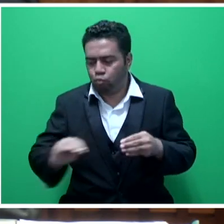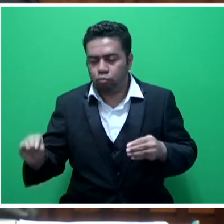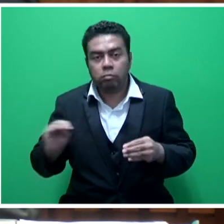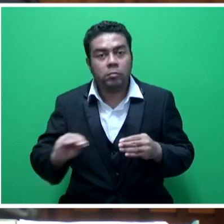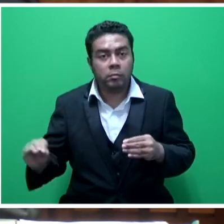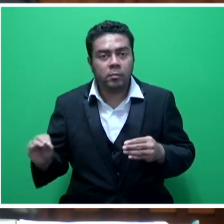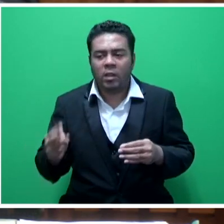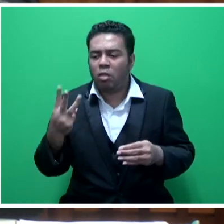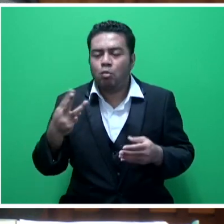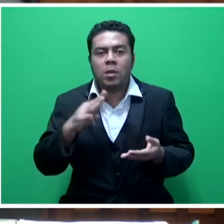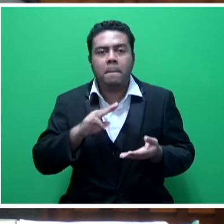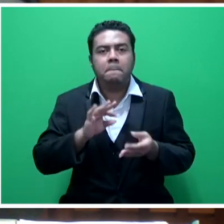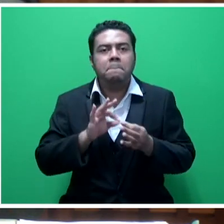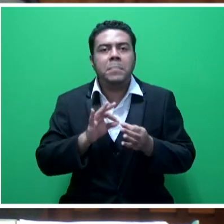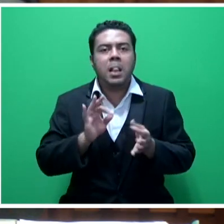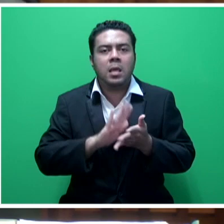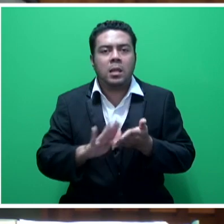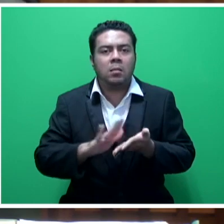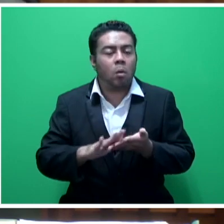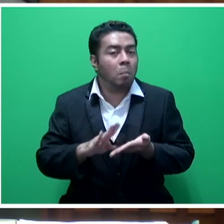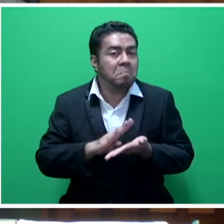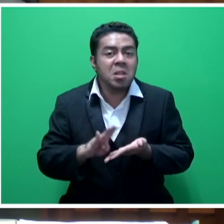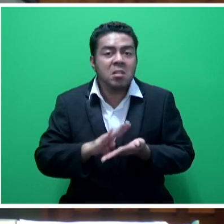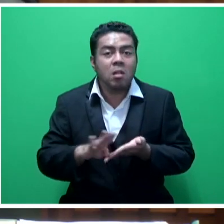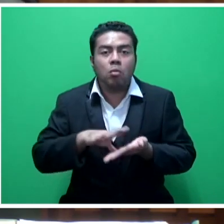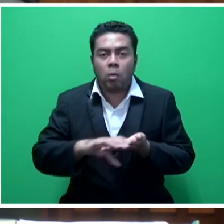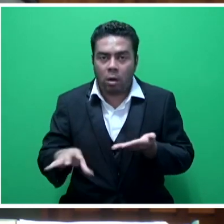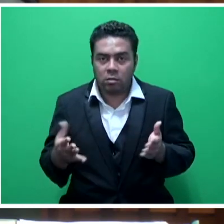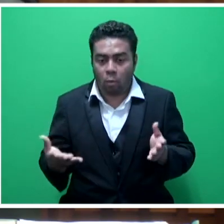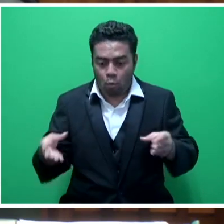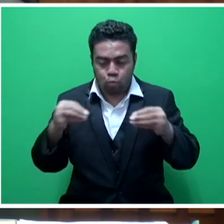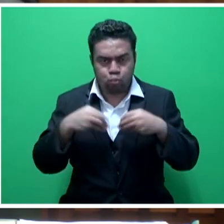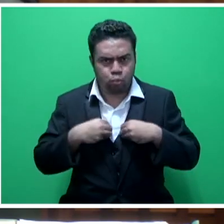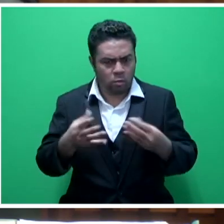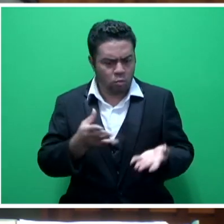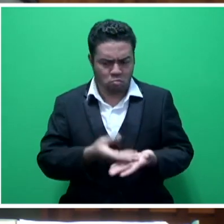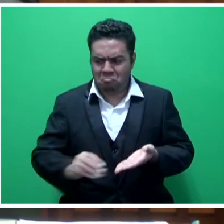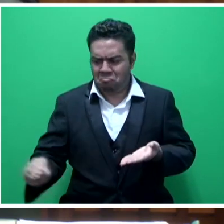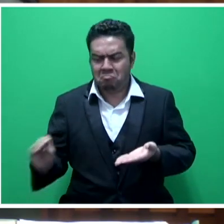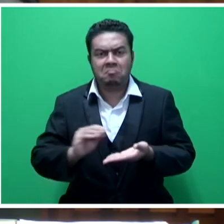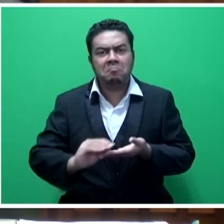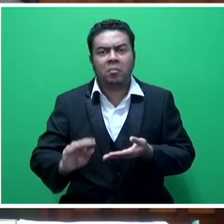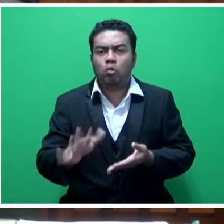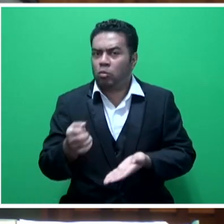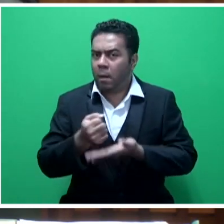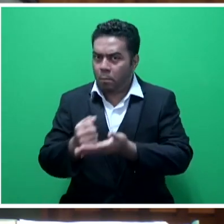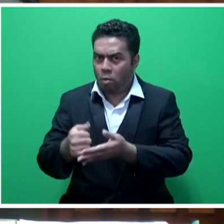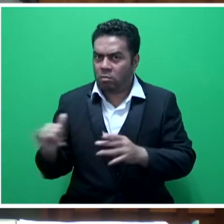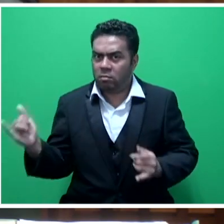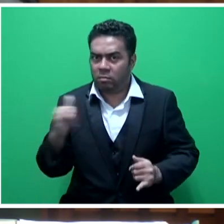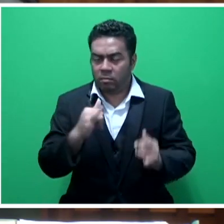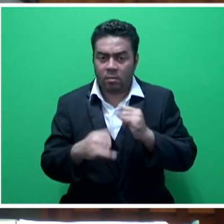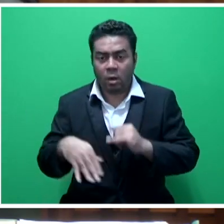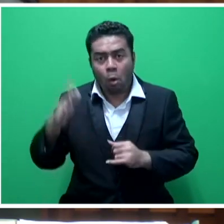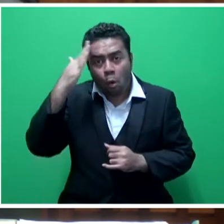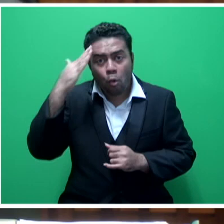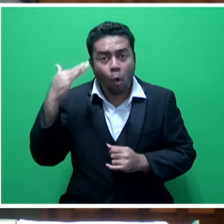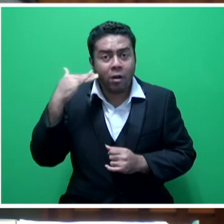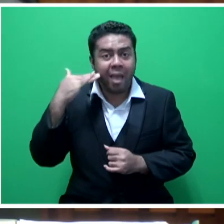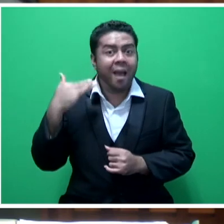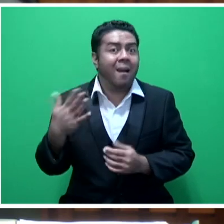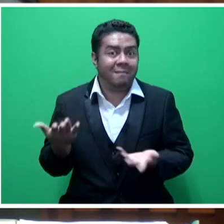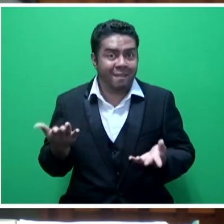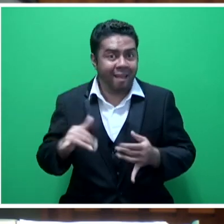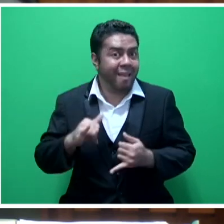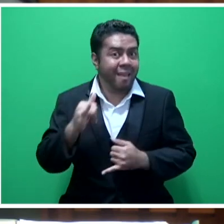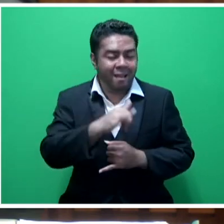3 billion euros. Lufthansa received a government loans of euro 9 billion. And Korean Air and